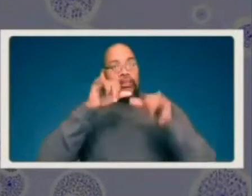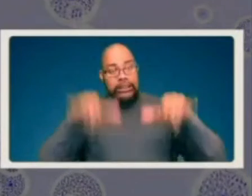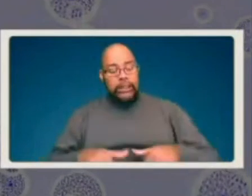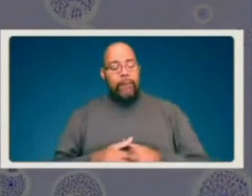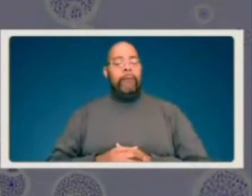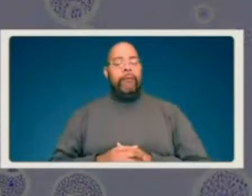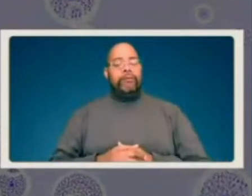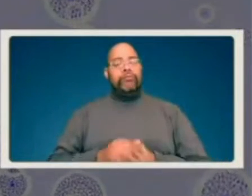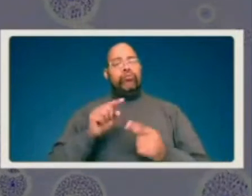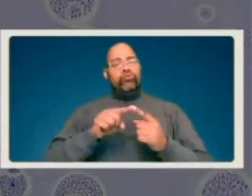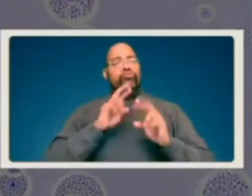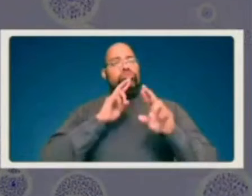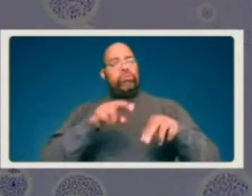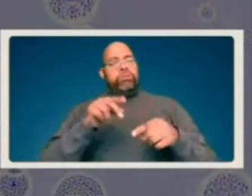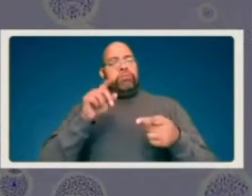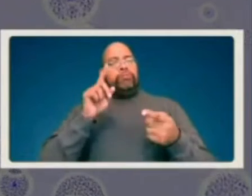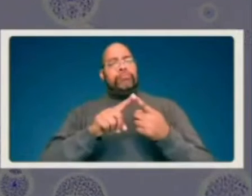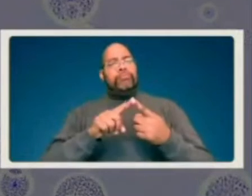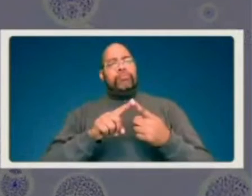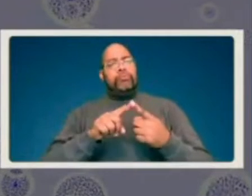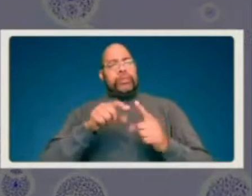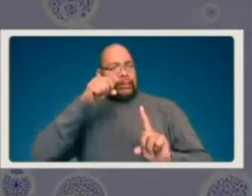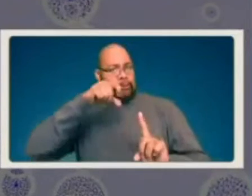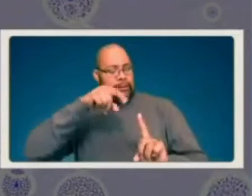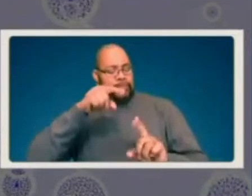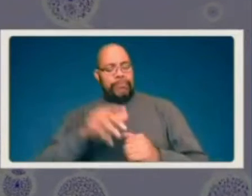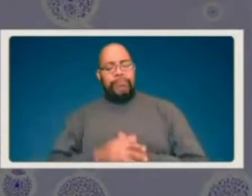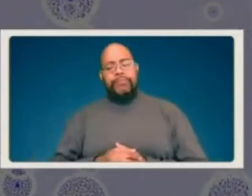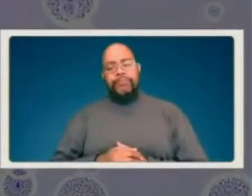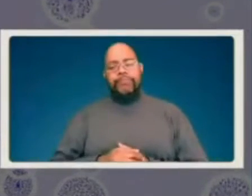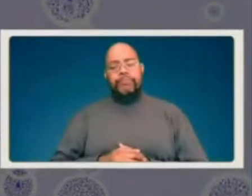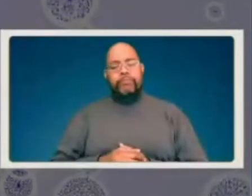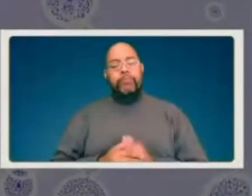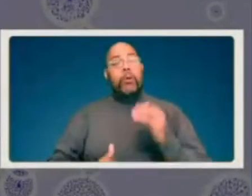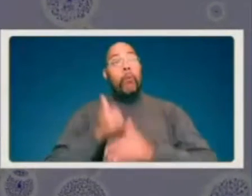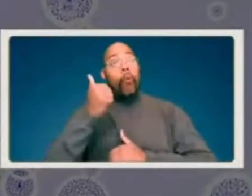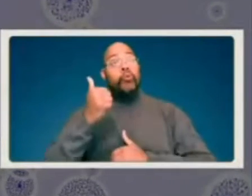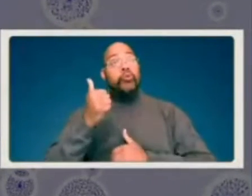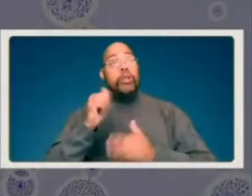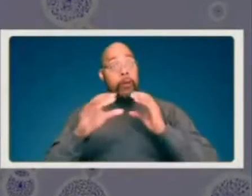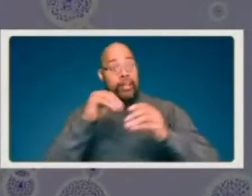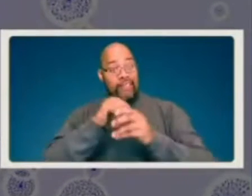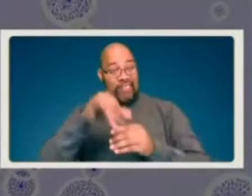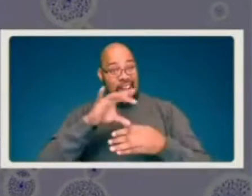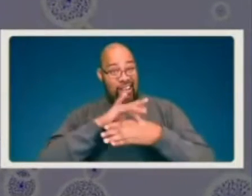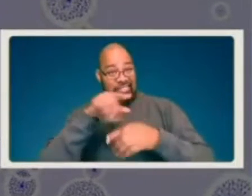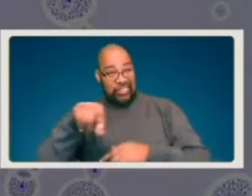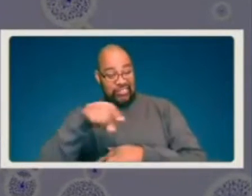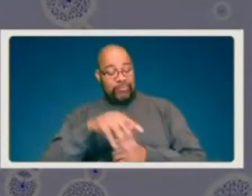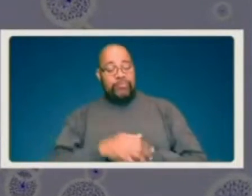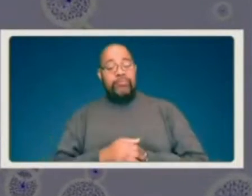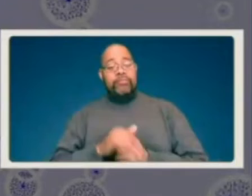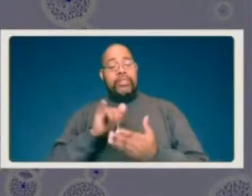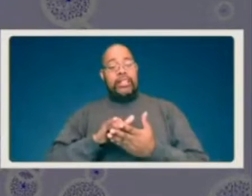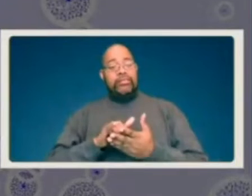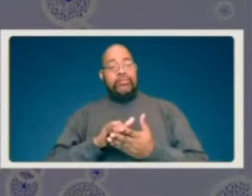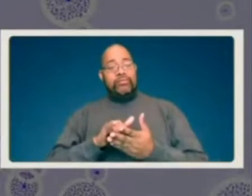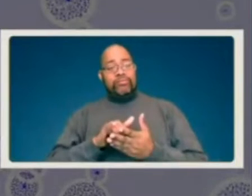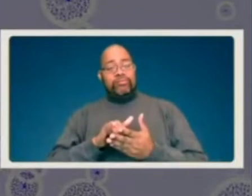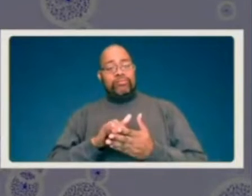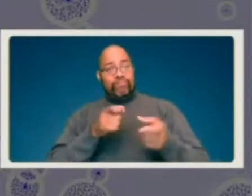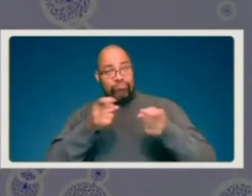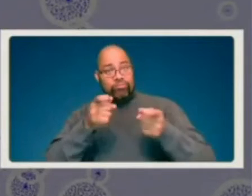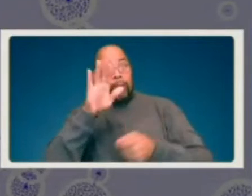communication with the nervous system to respond to stimuli. Most communication in this context